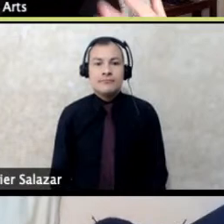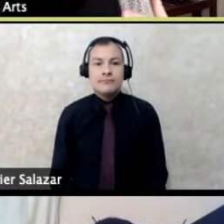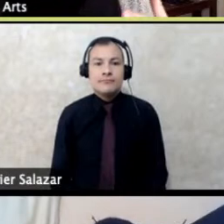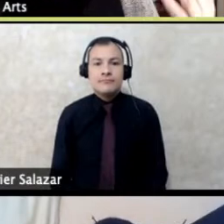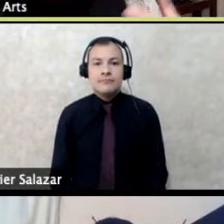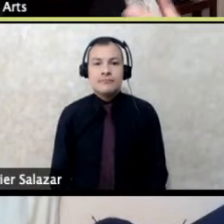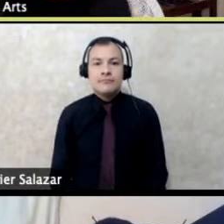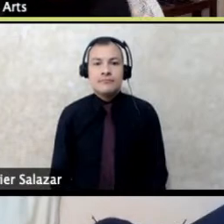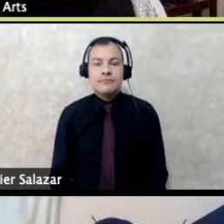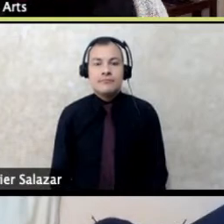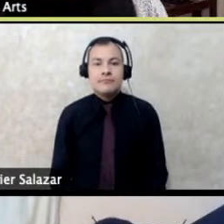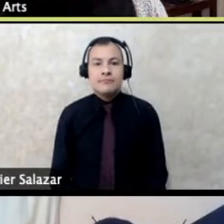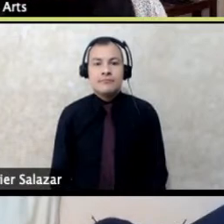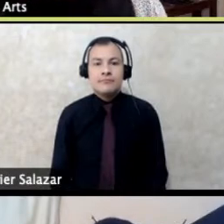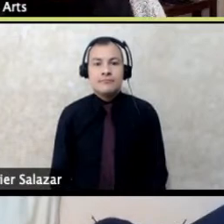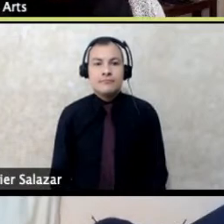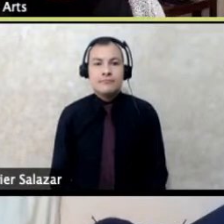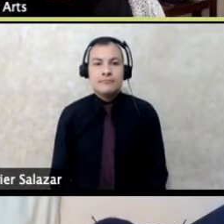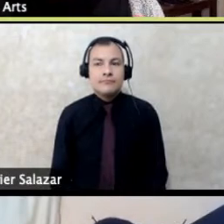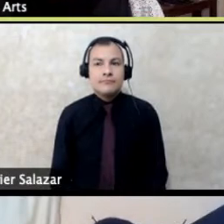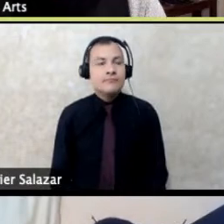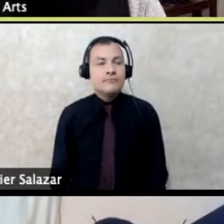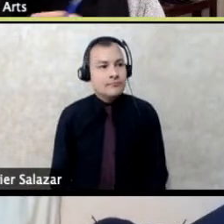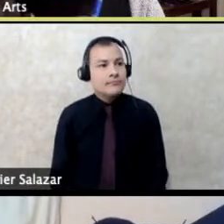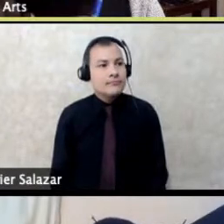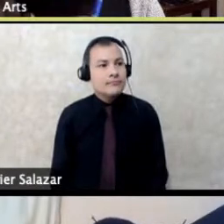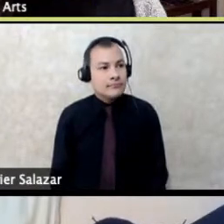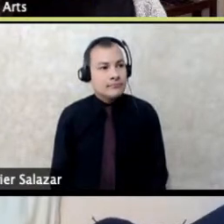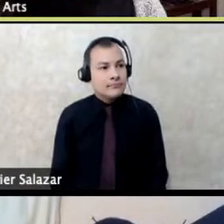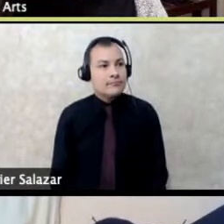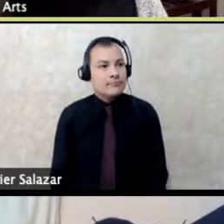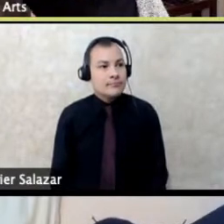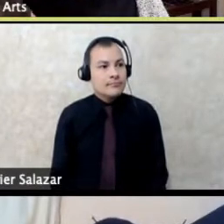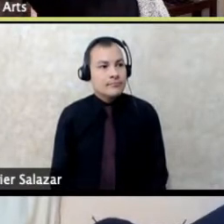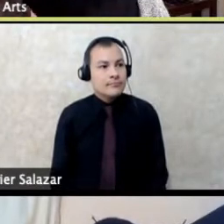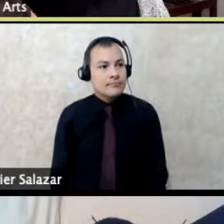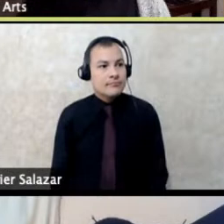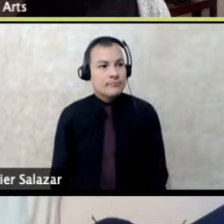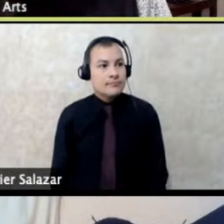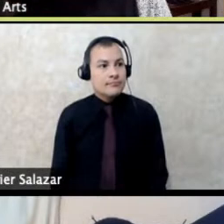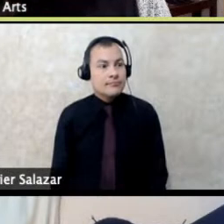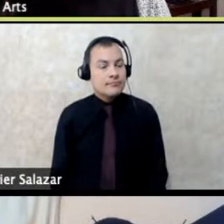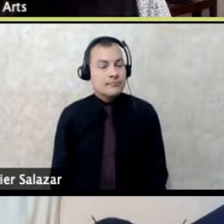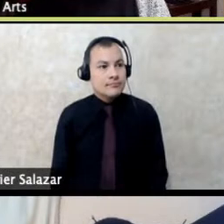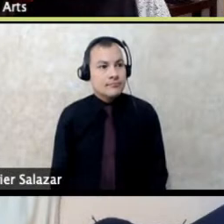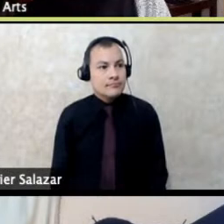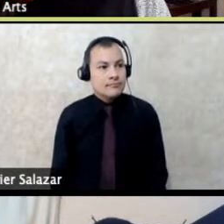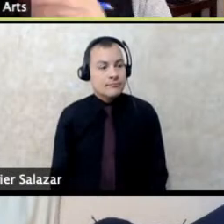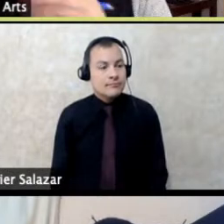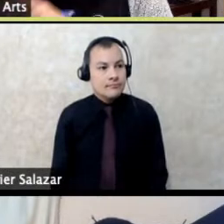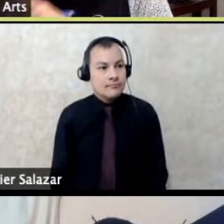very important because we were serving community members of the age of 4 years old